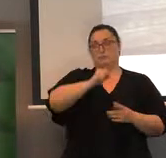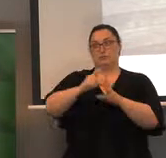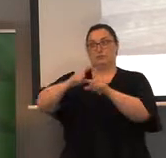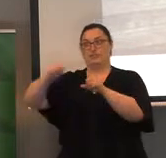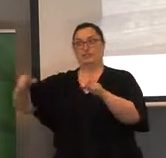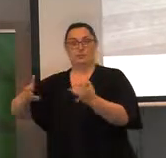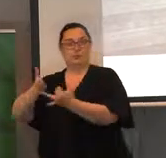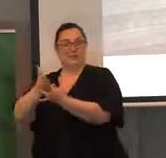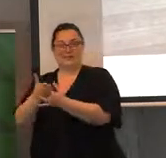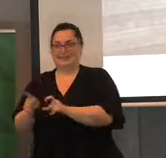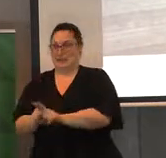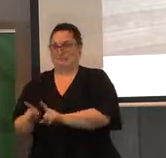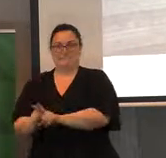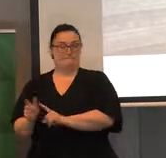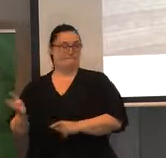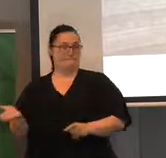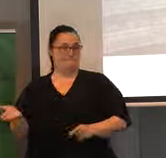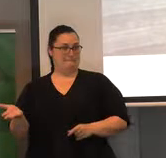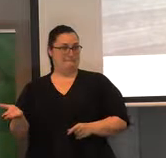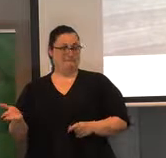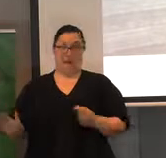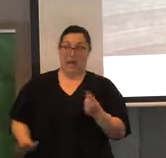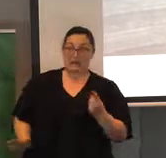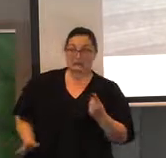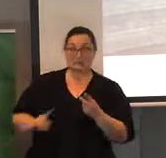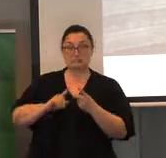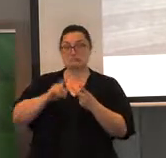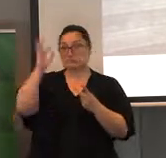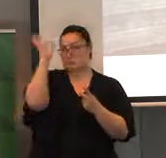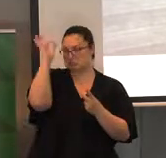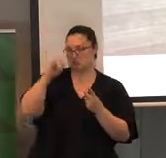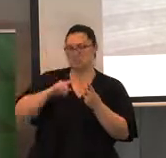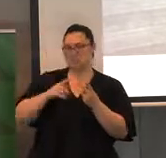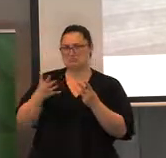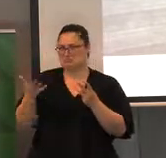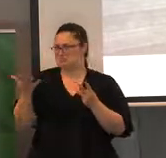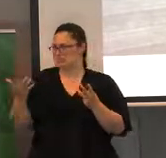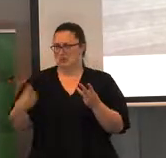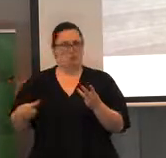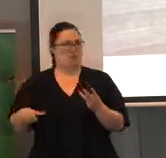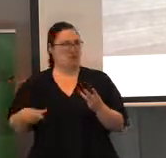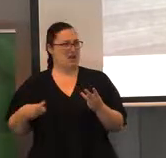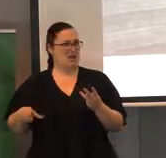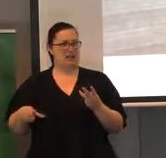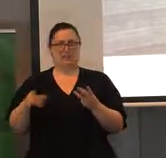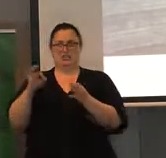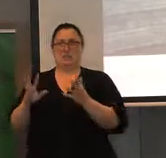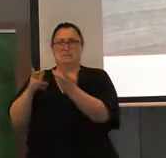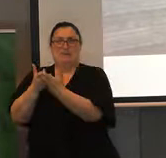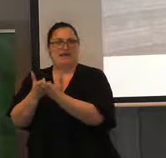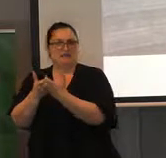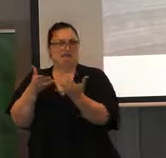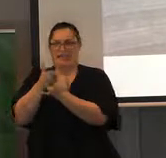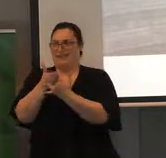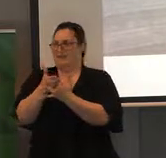digital accessibility based on laziness, ignorance, or what? Why aren't we